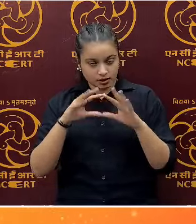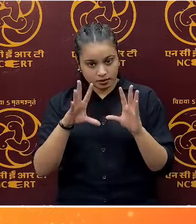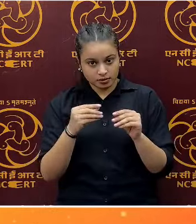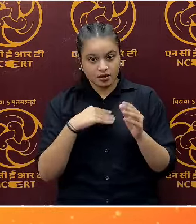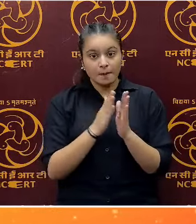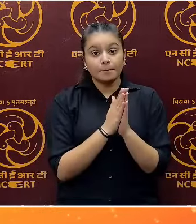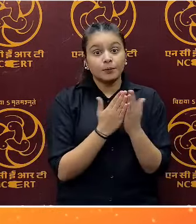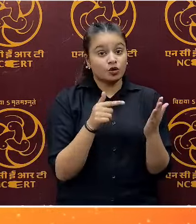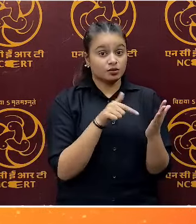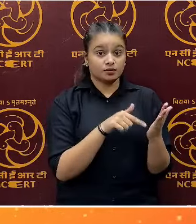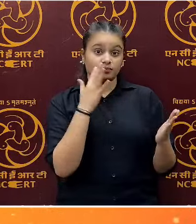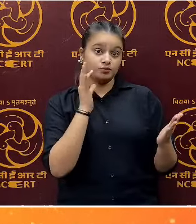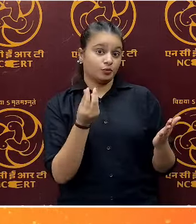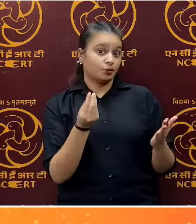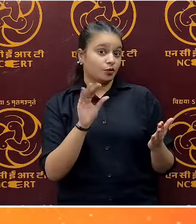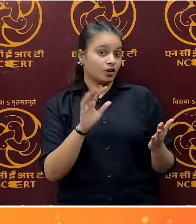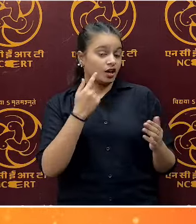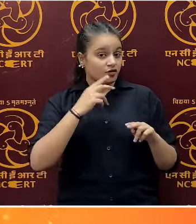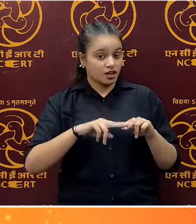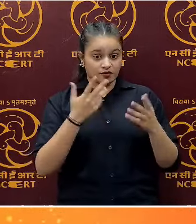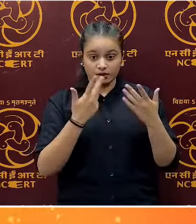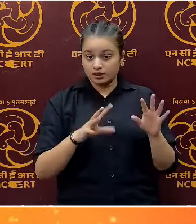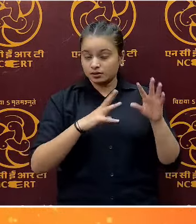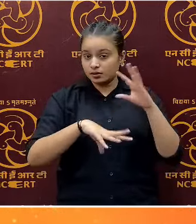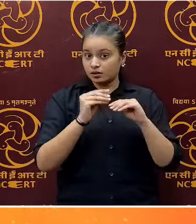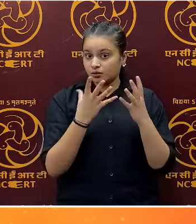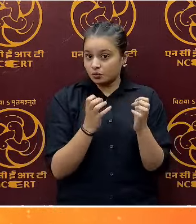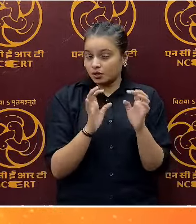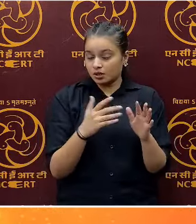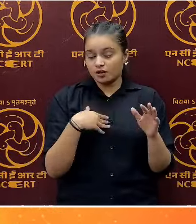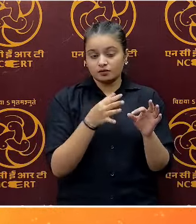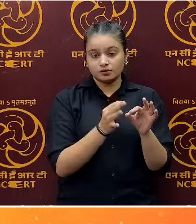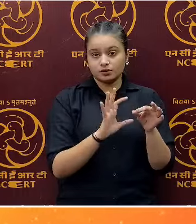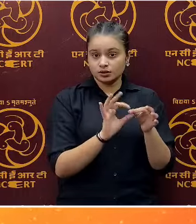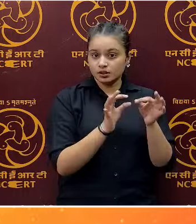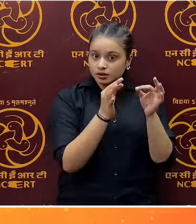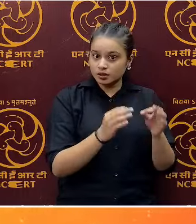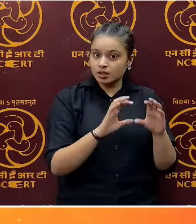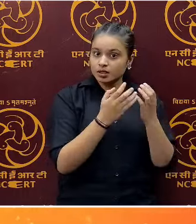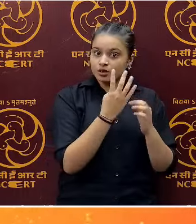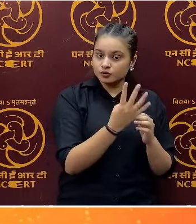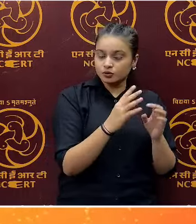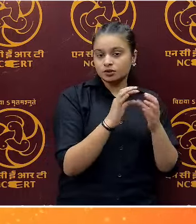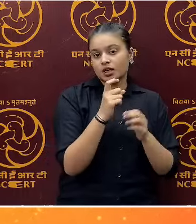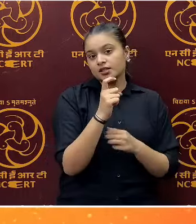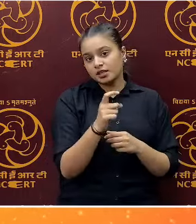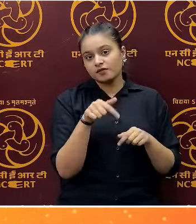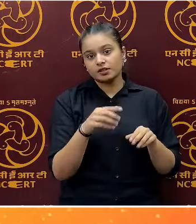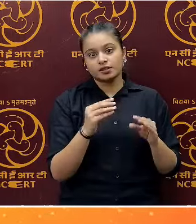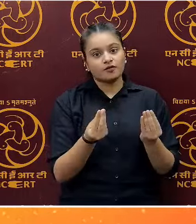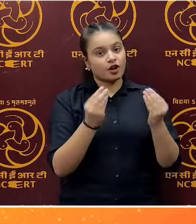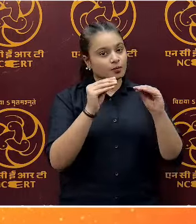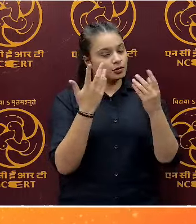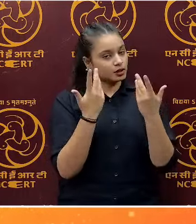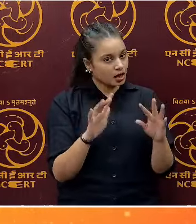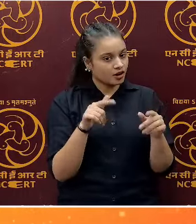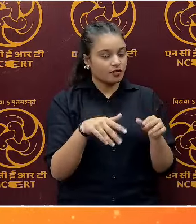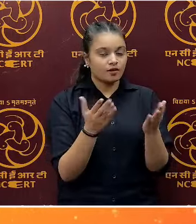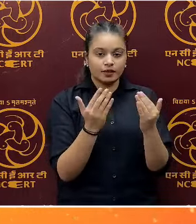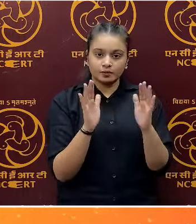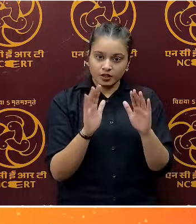are very important if you want to learn something. So NCERT textbooks for grade 4 and 7 which have been updated, they are now